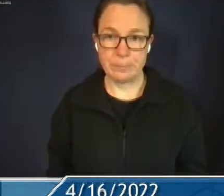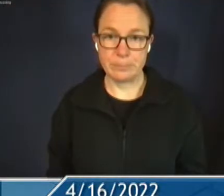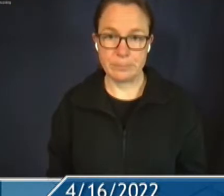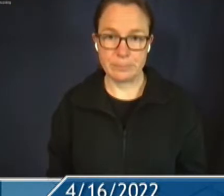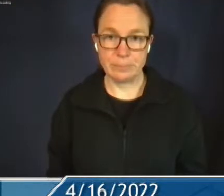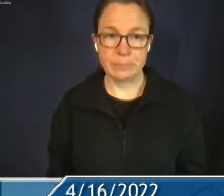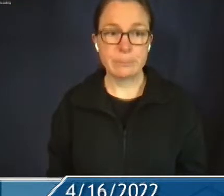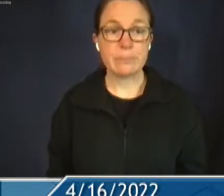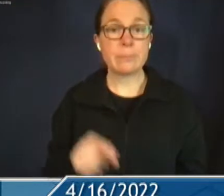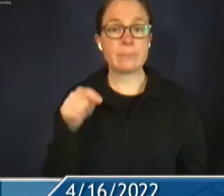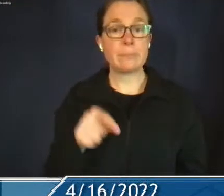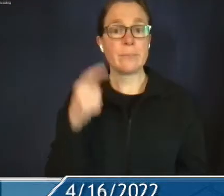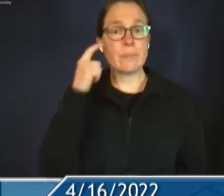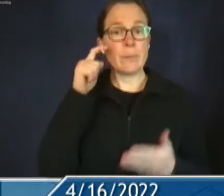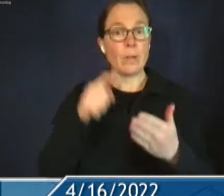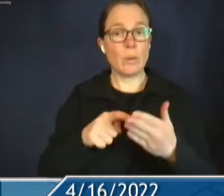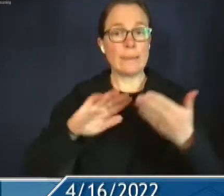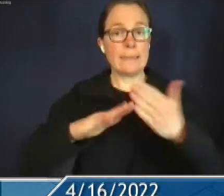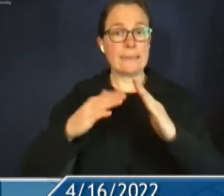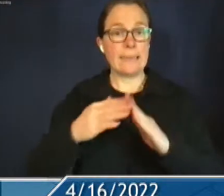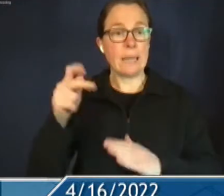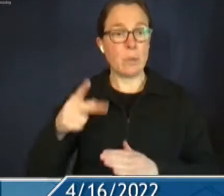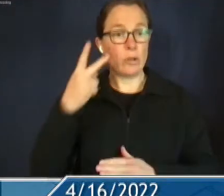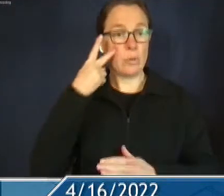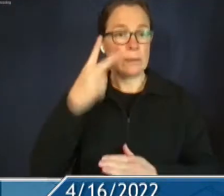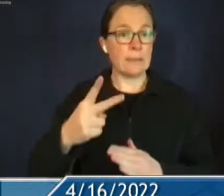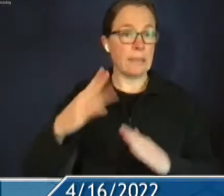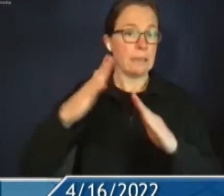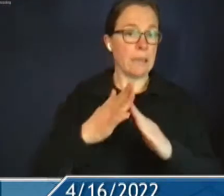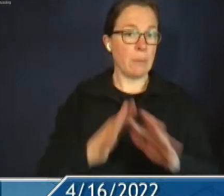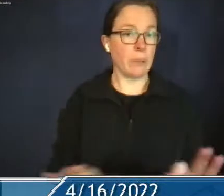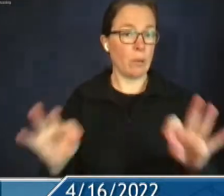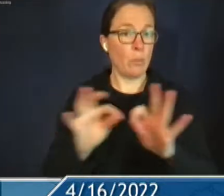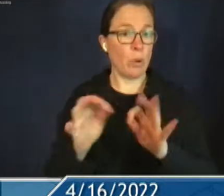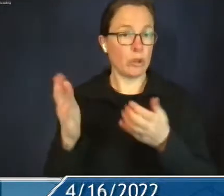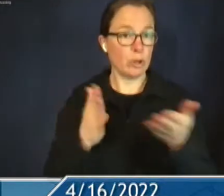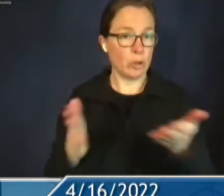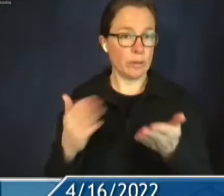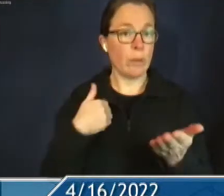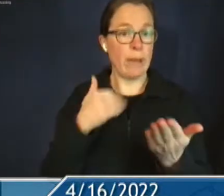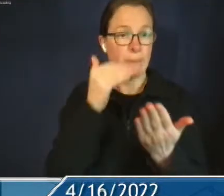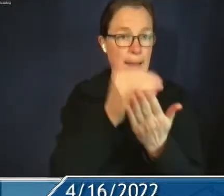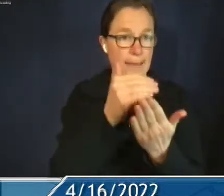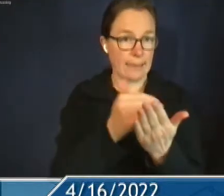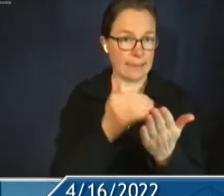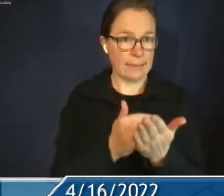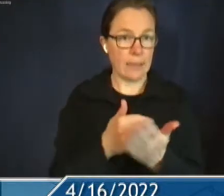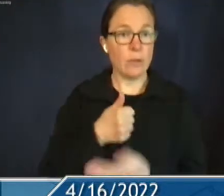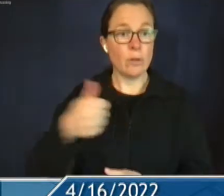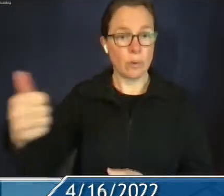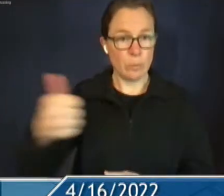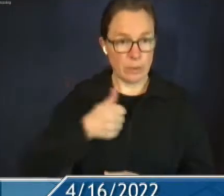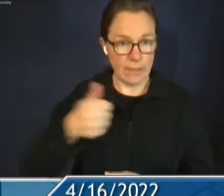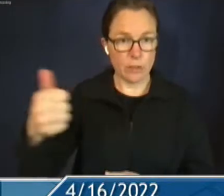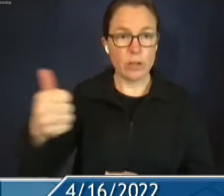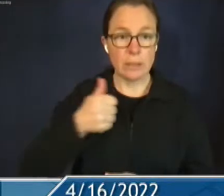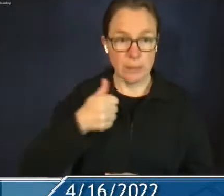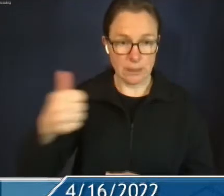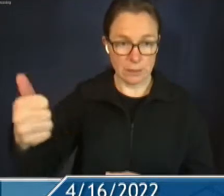Within the city of Portland, these are our key services that we provide. So you see, we have the Bureau of Transportation that